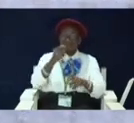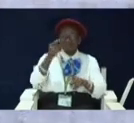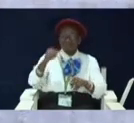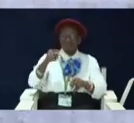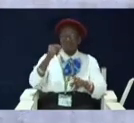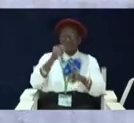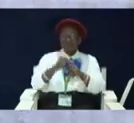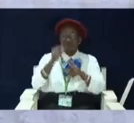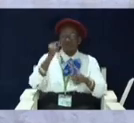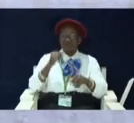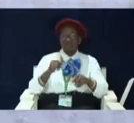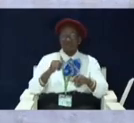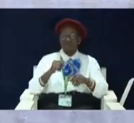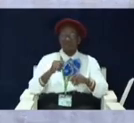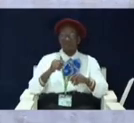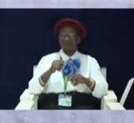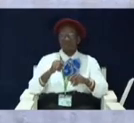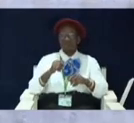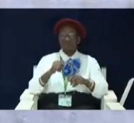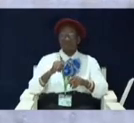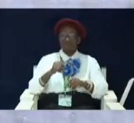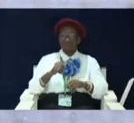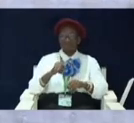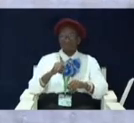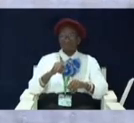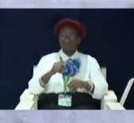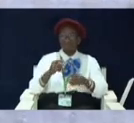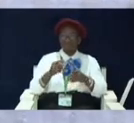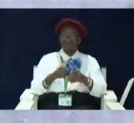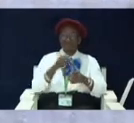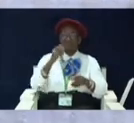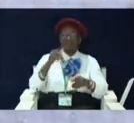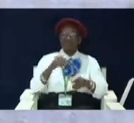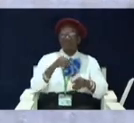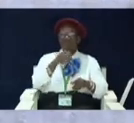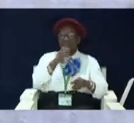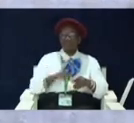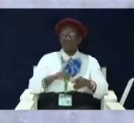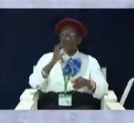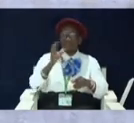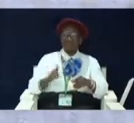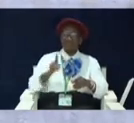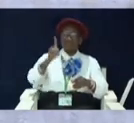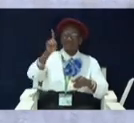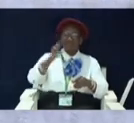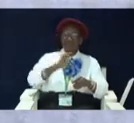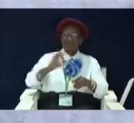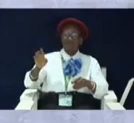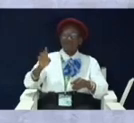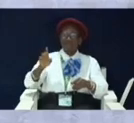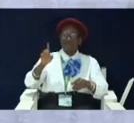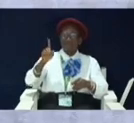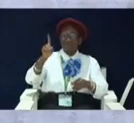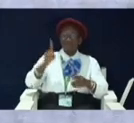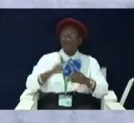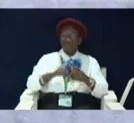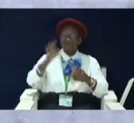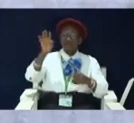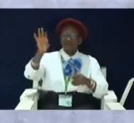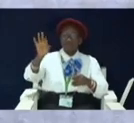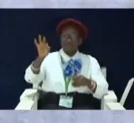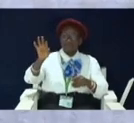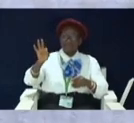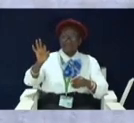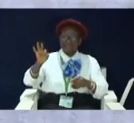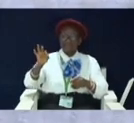or conscious pere tito. In 1 Samuel chapter 1 from verse 1 to 20. Samuel kini ori kini ese kini